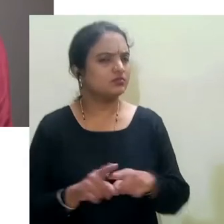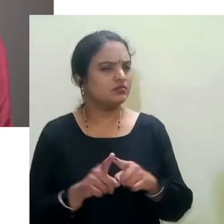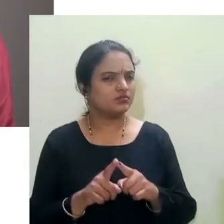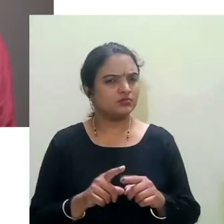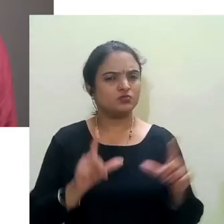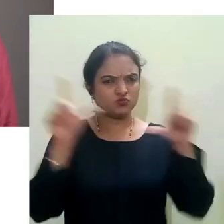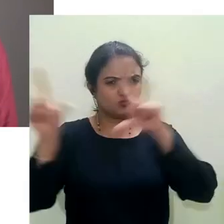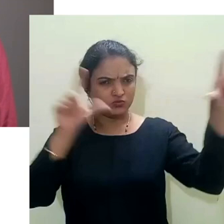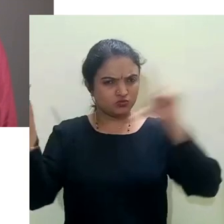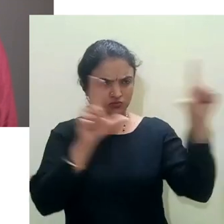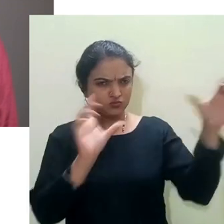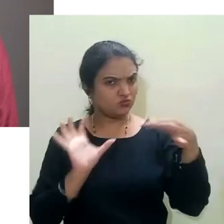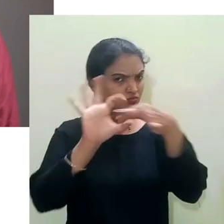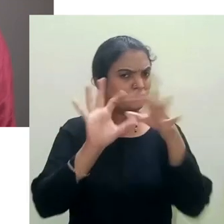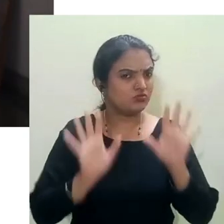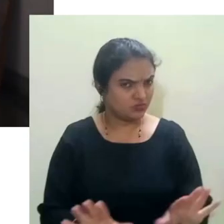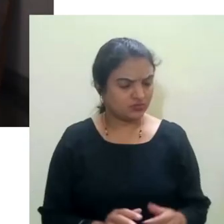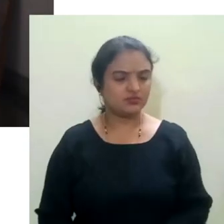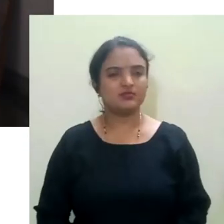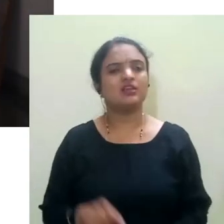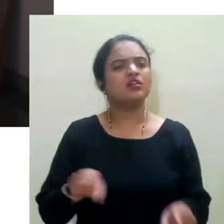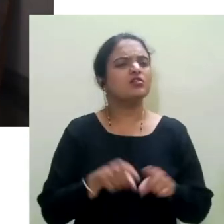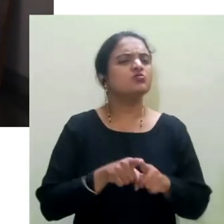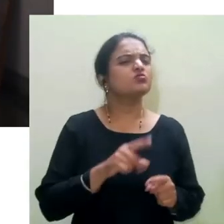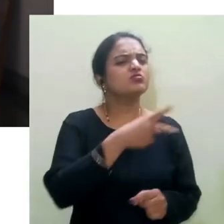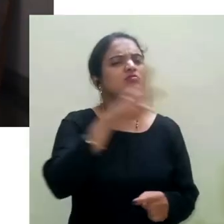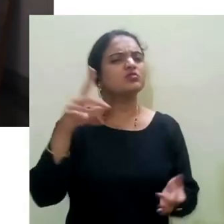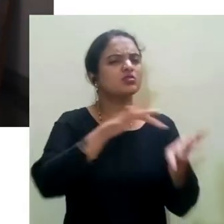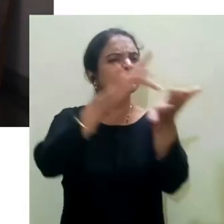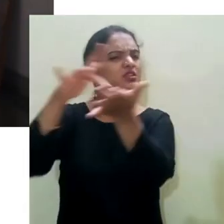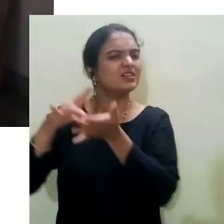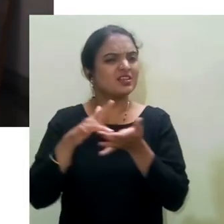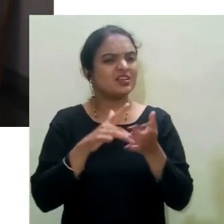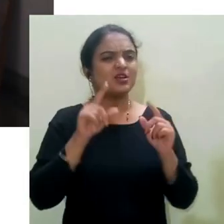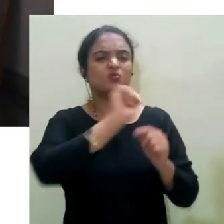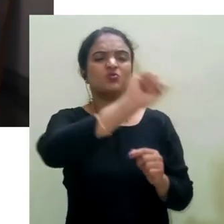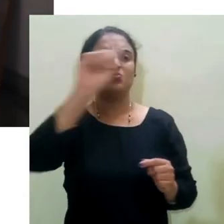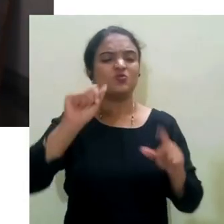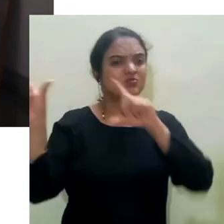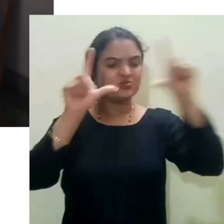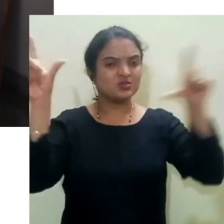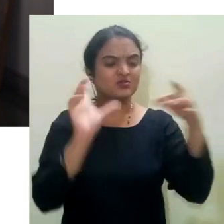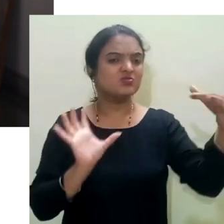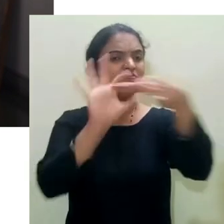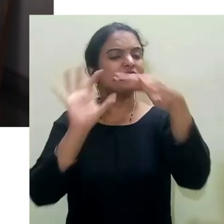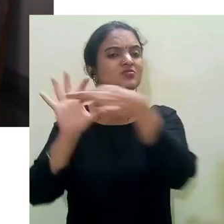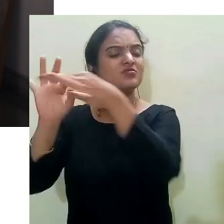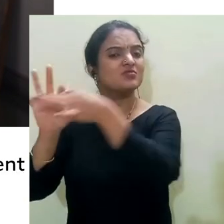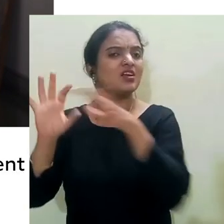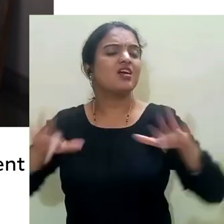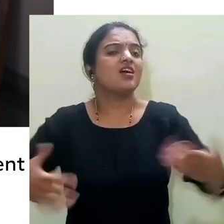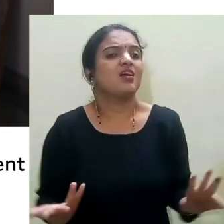Do museums keep in touch? Collaborating with cultural institutions opens up an avenue of